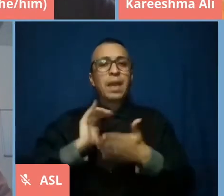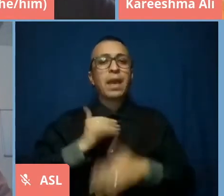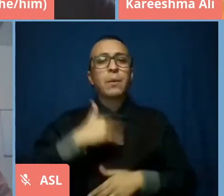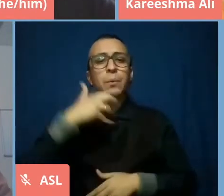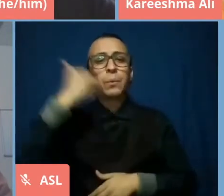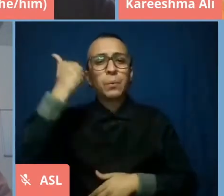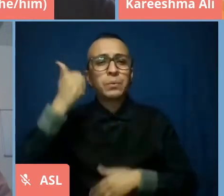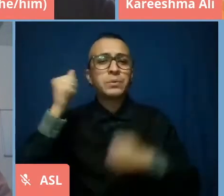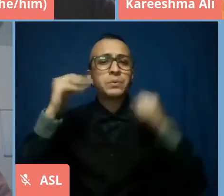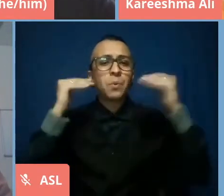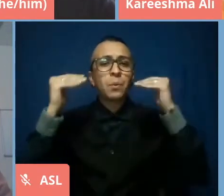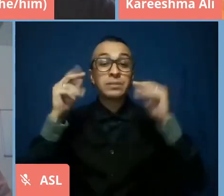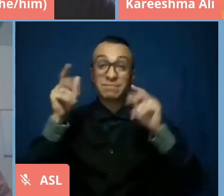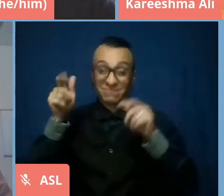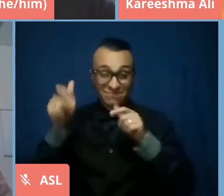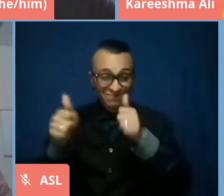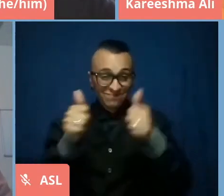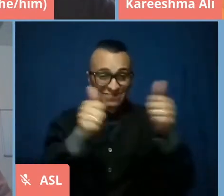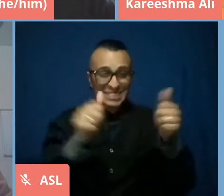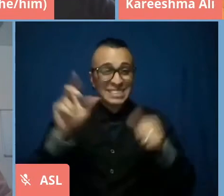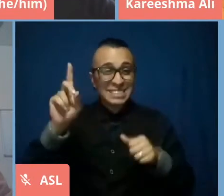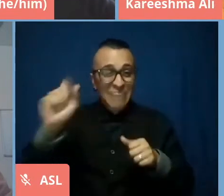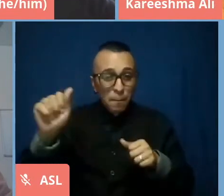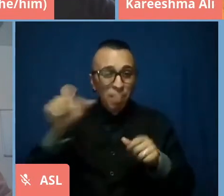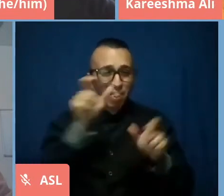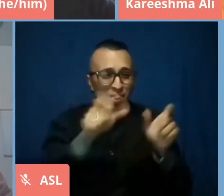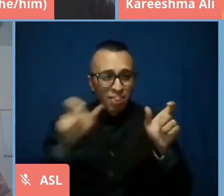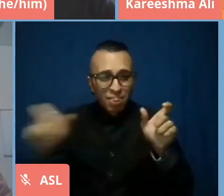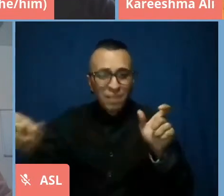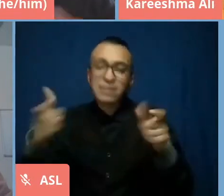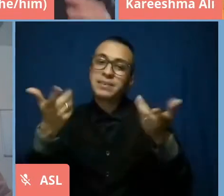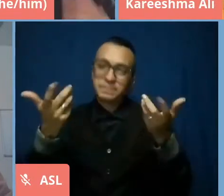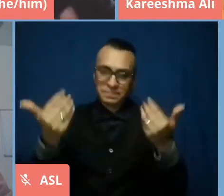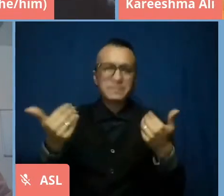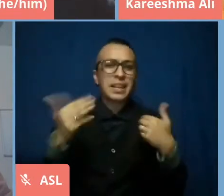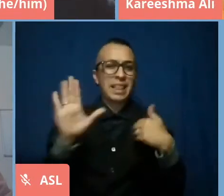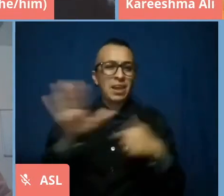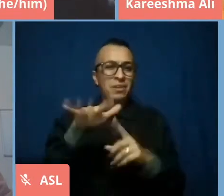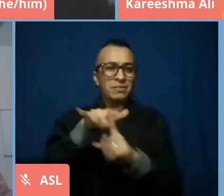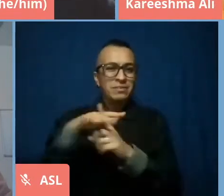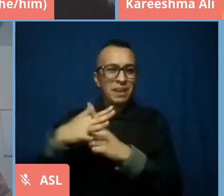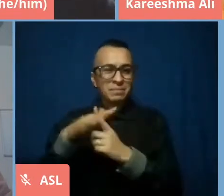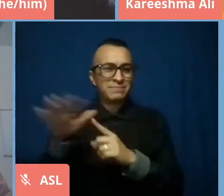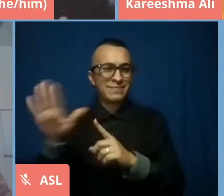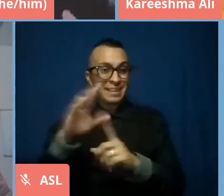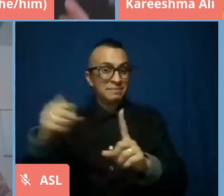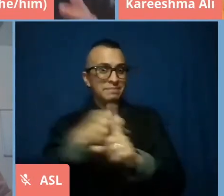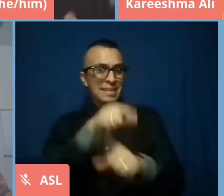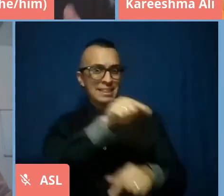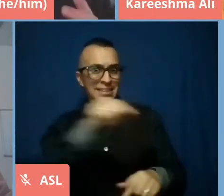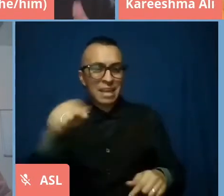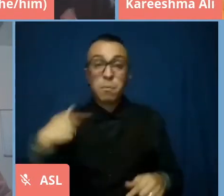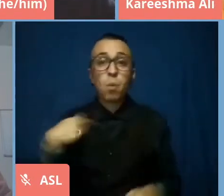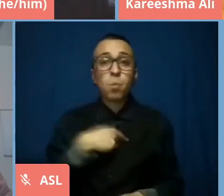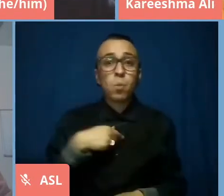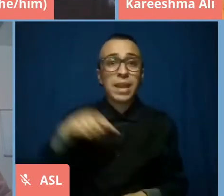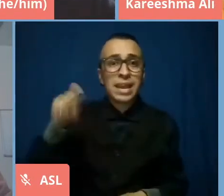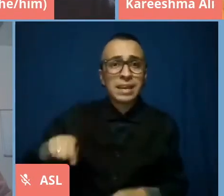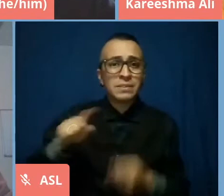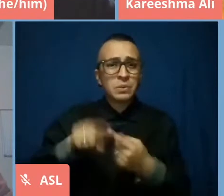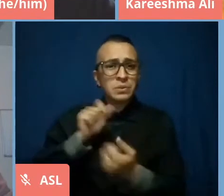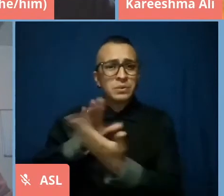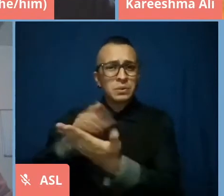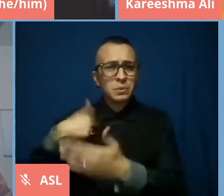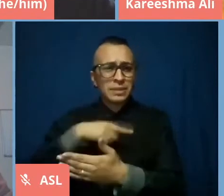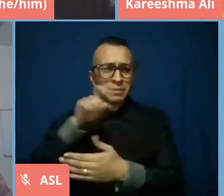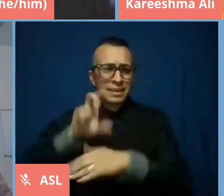with disabilities who are in restricted environments face, is that we have to, it's not even a choice, we have to